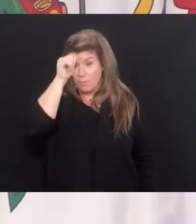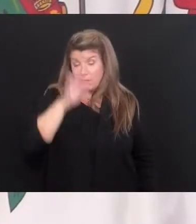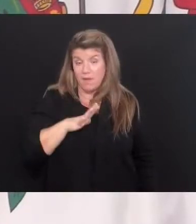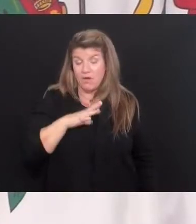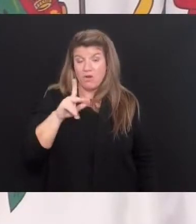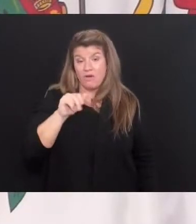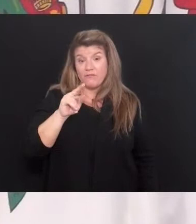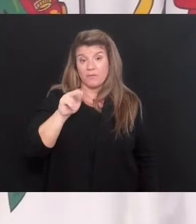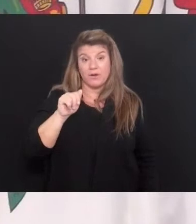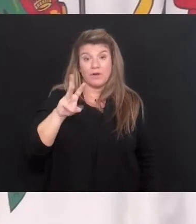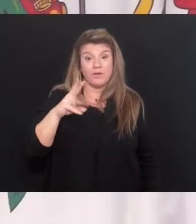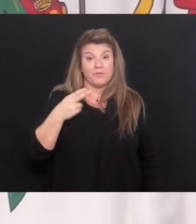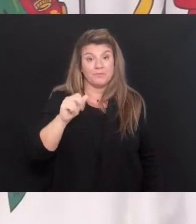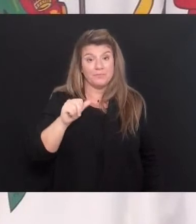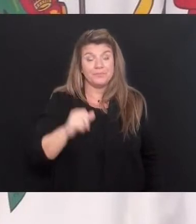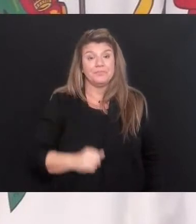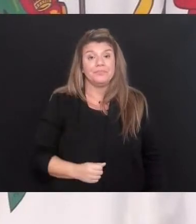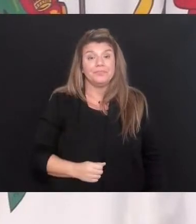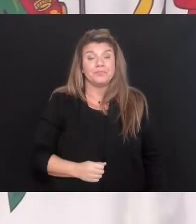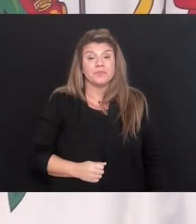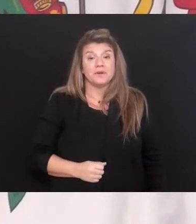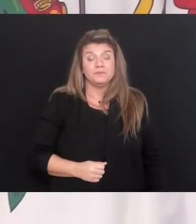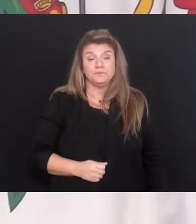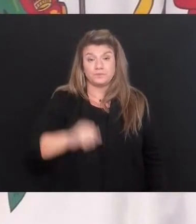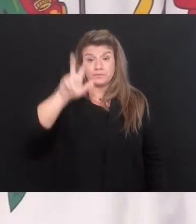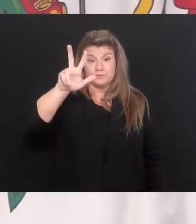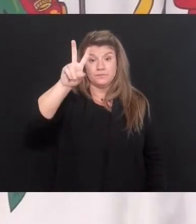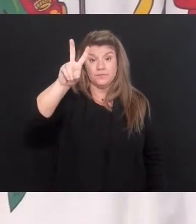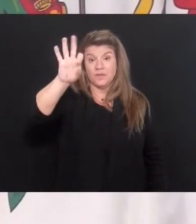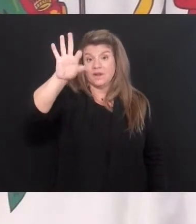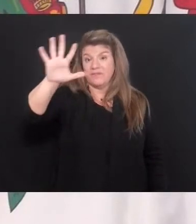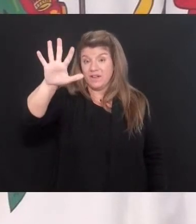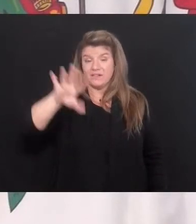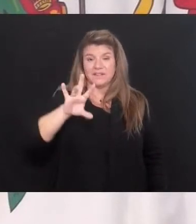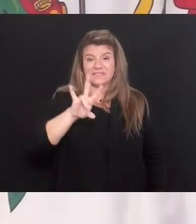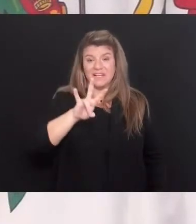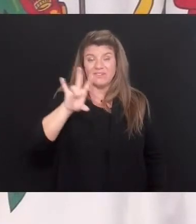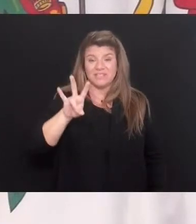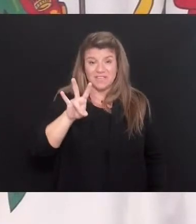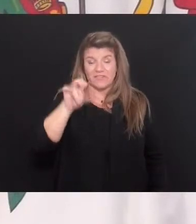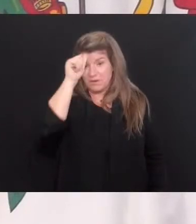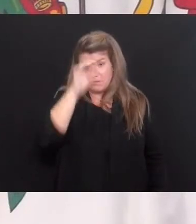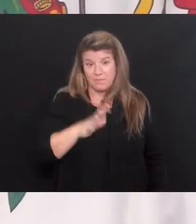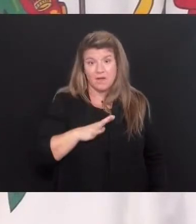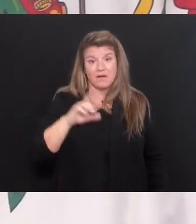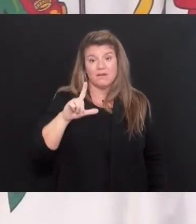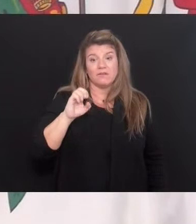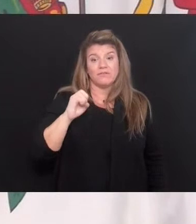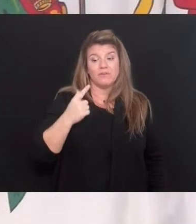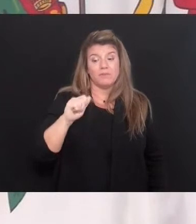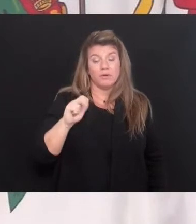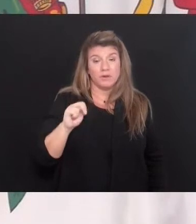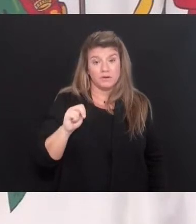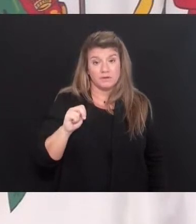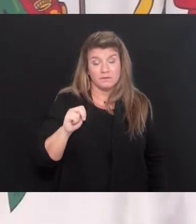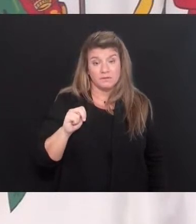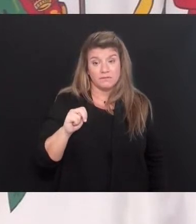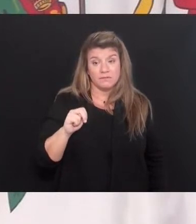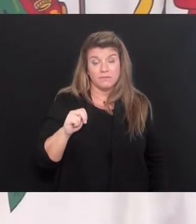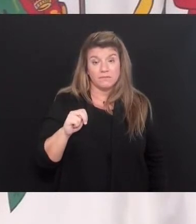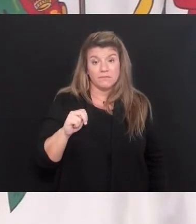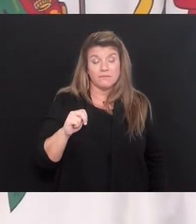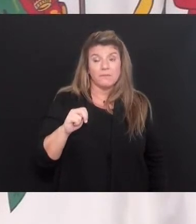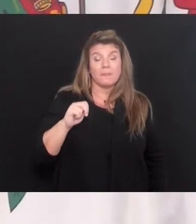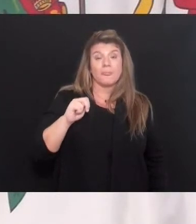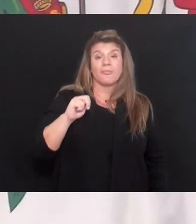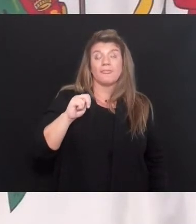from Kanawha County. The 3,295th death is a 77-year-old male from Logan County. And the